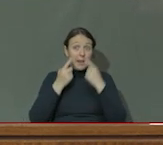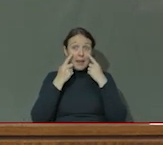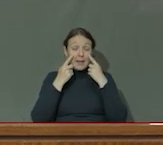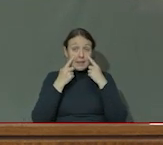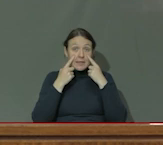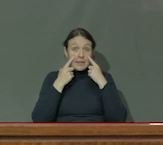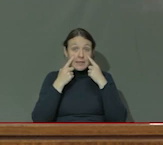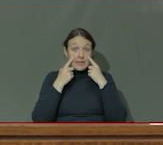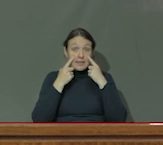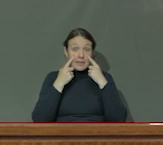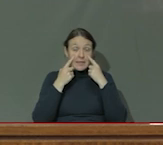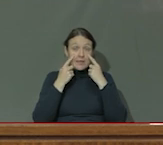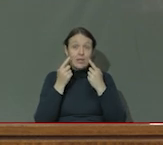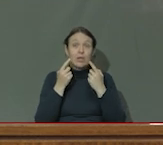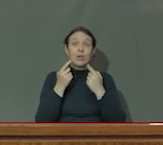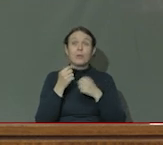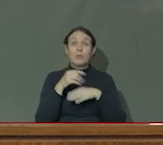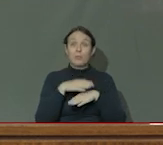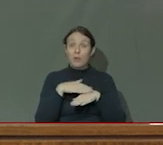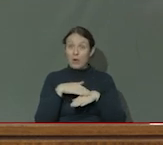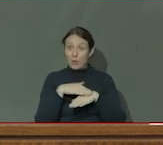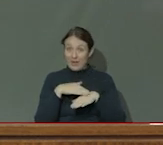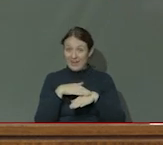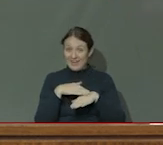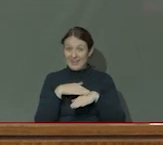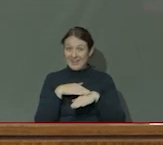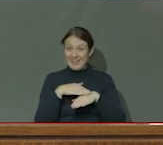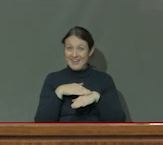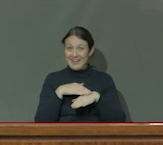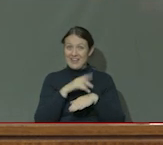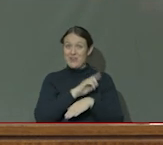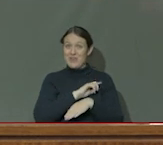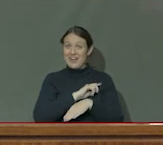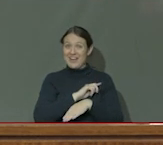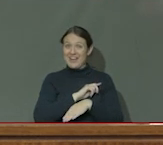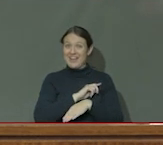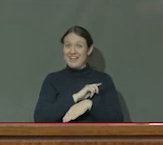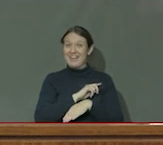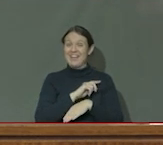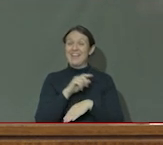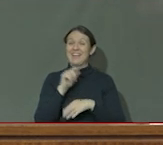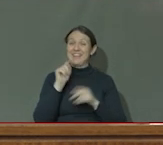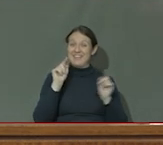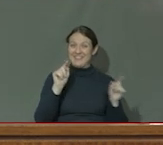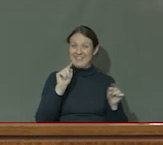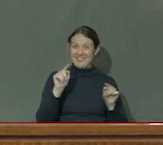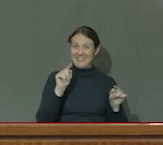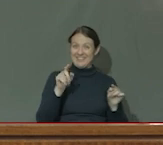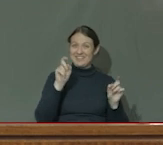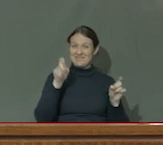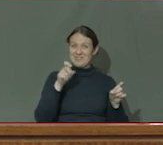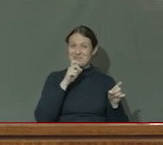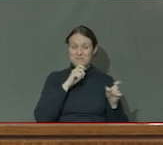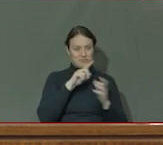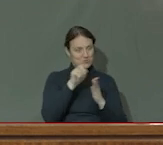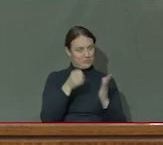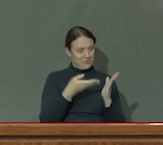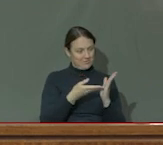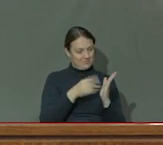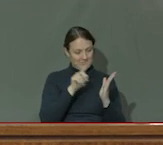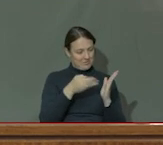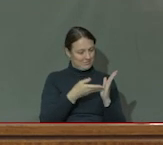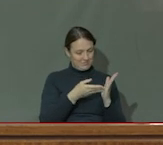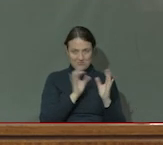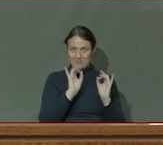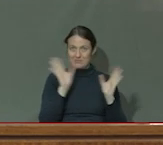eyes? Brown eyes. Because they said, we must use this and this. That's what the question paper tells